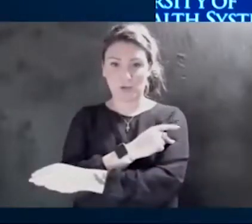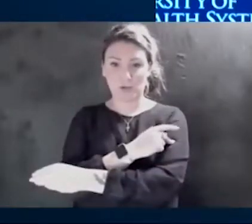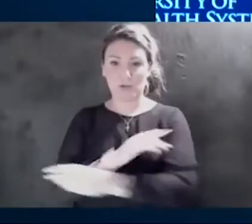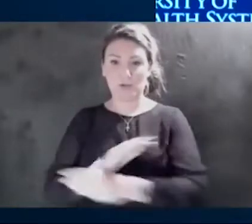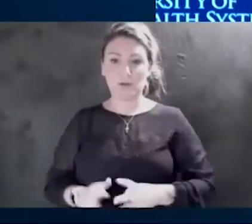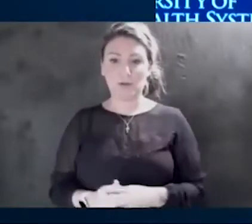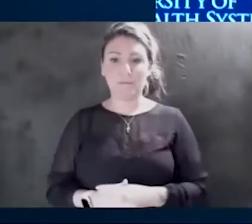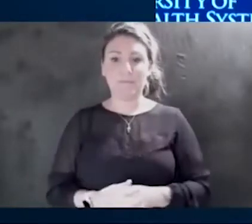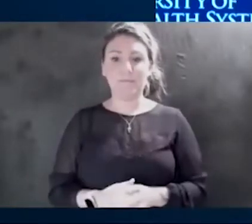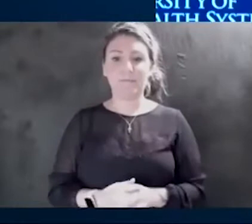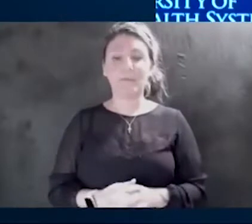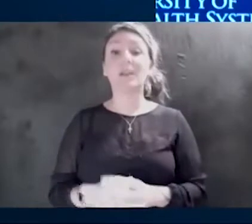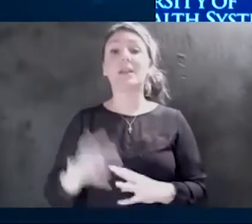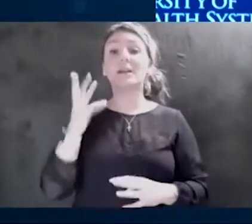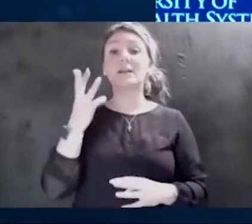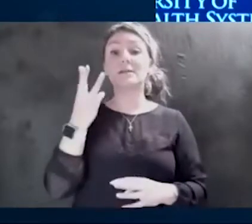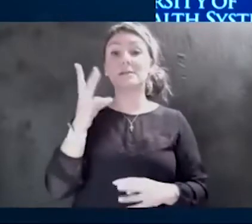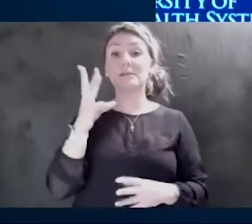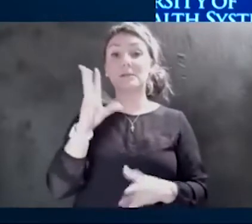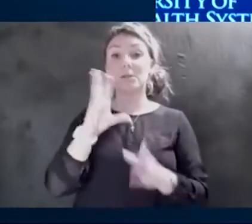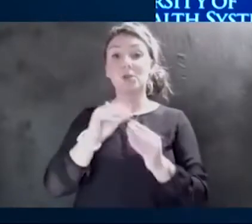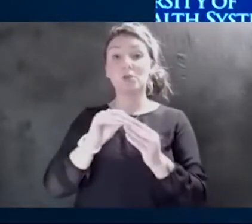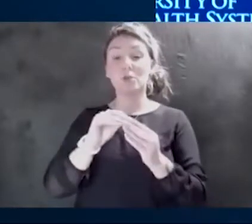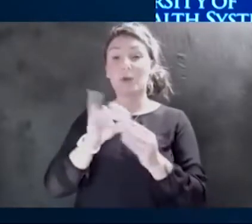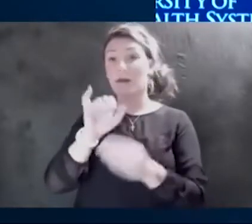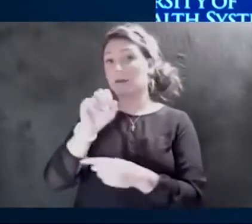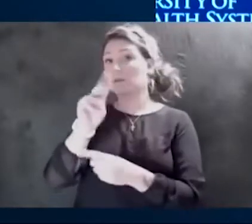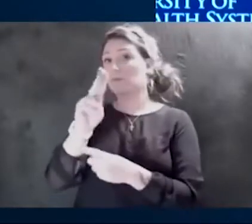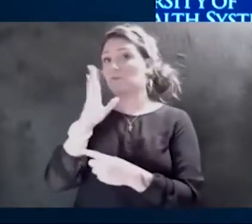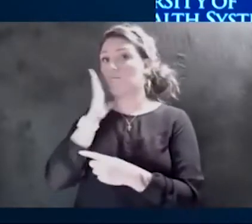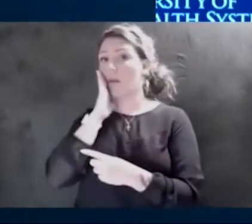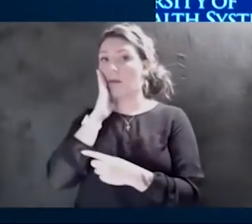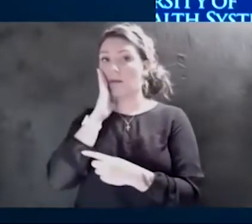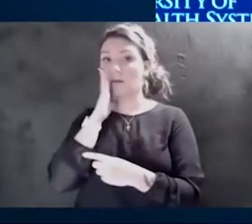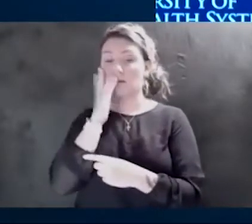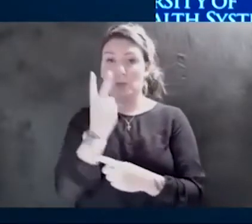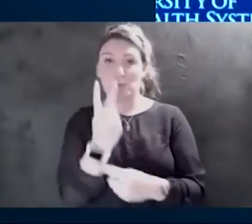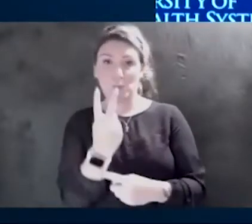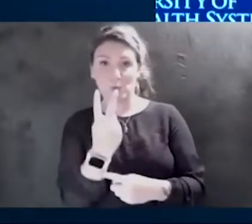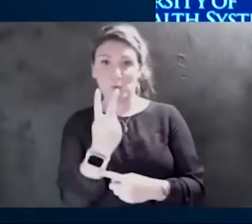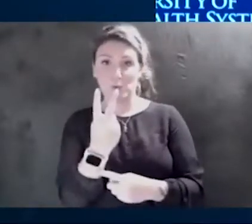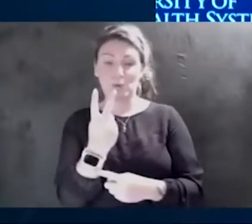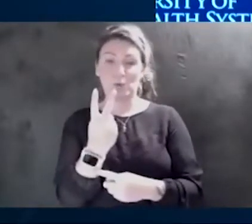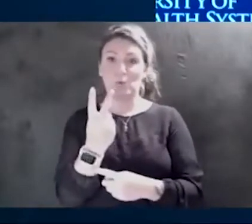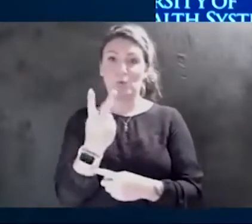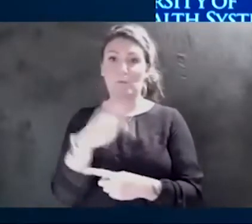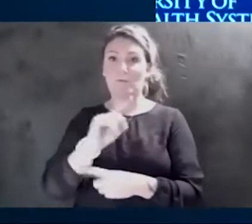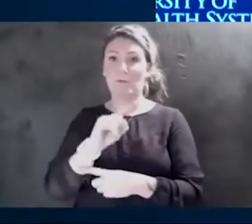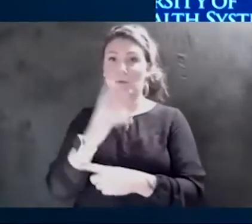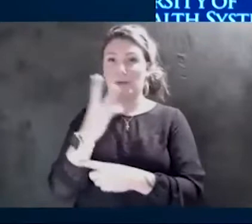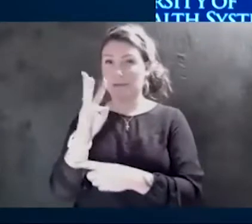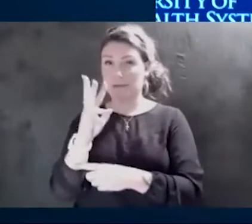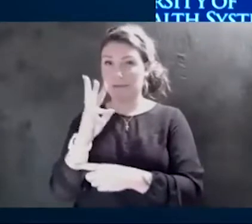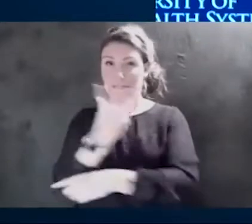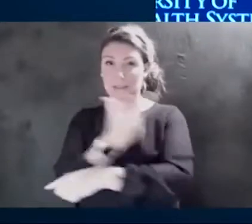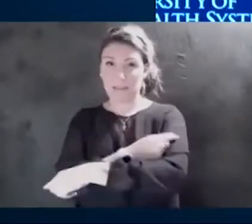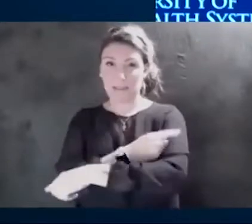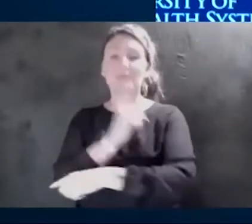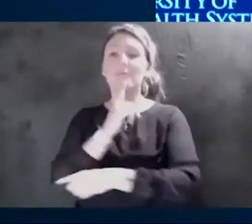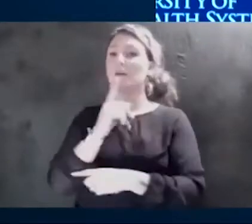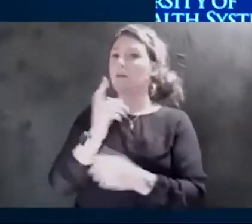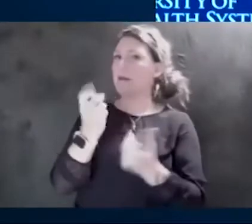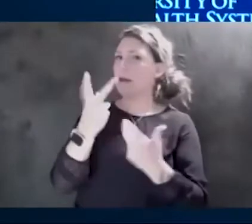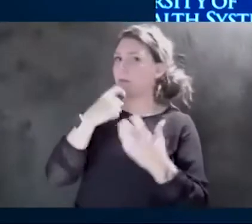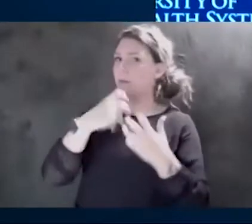16 total in our ICU beds. 2 of those 16 are vaccinated. And how many were on ventilators today? 9 were